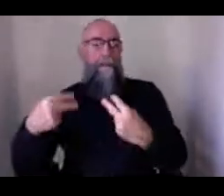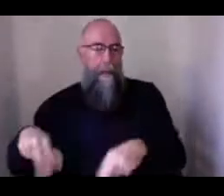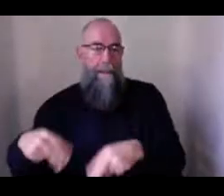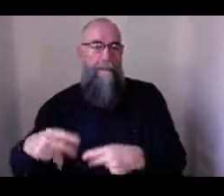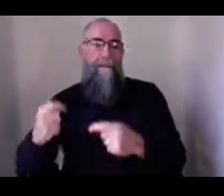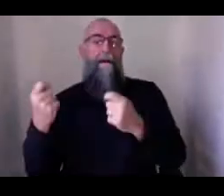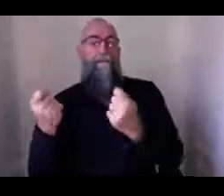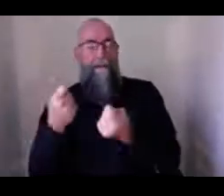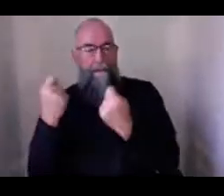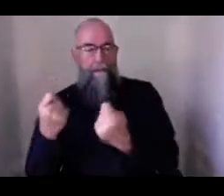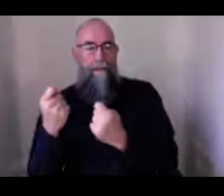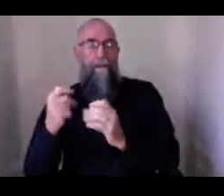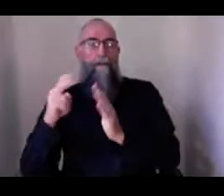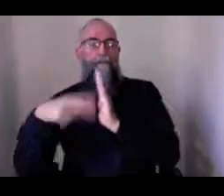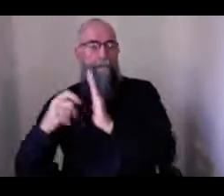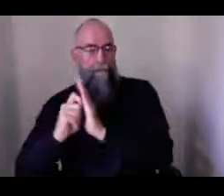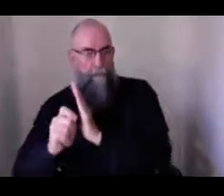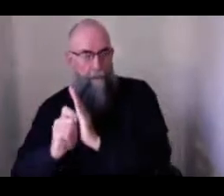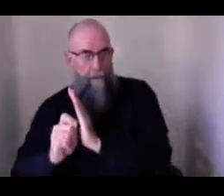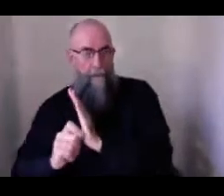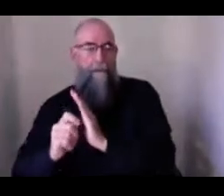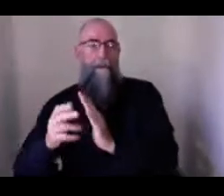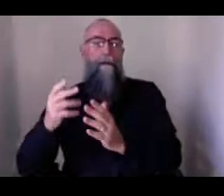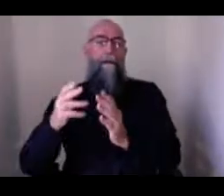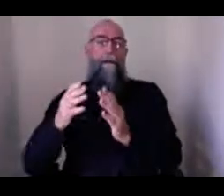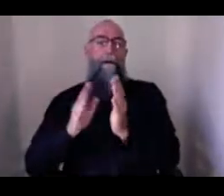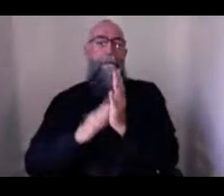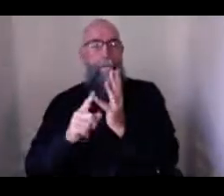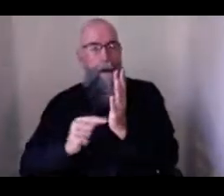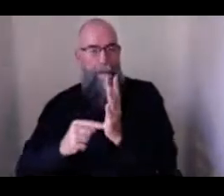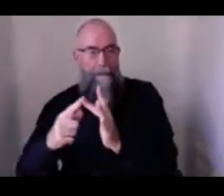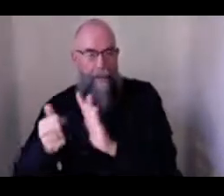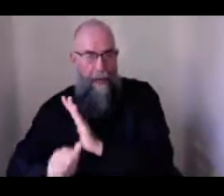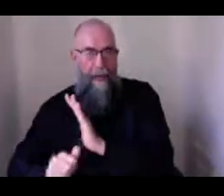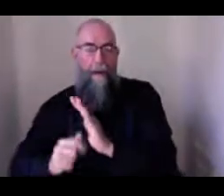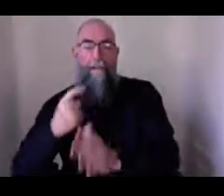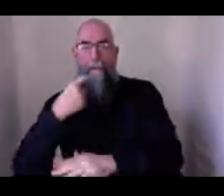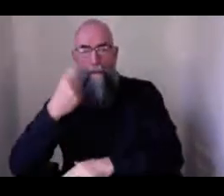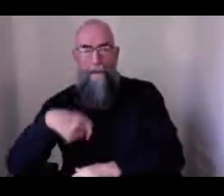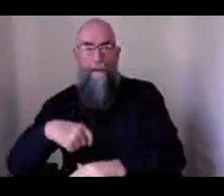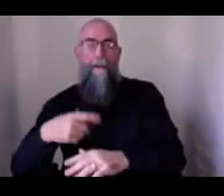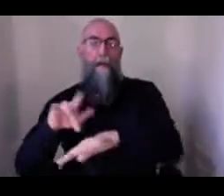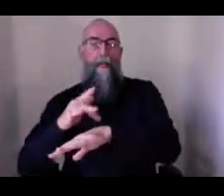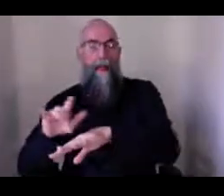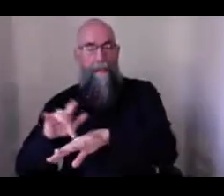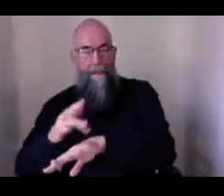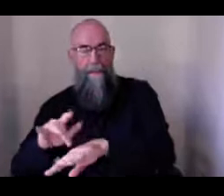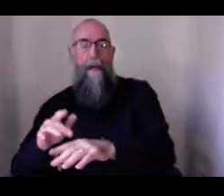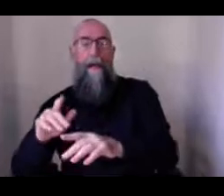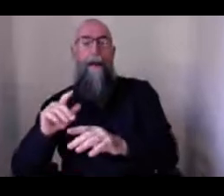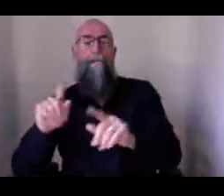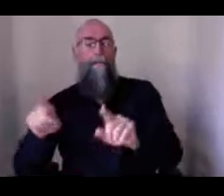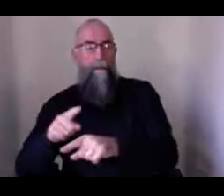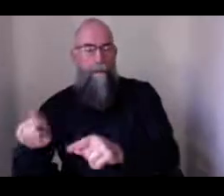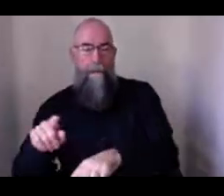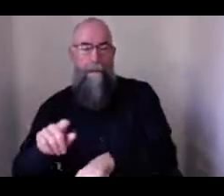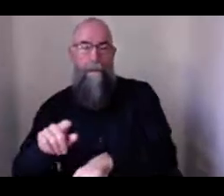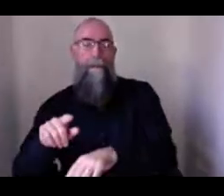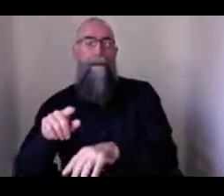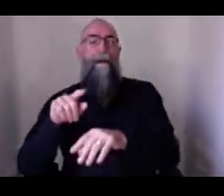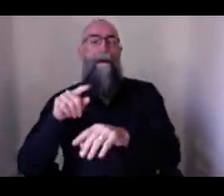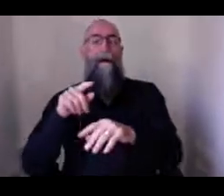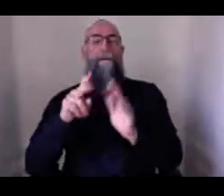Board, Multi-Arts Board, Museums Board, Theatre and Musical Theatre Board, and the Visual Arts Board. And just to reiterate, if you're